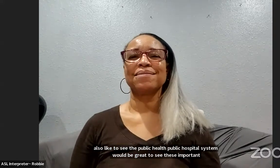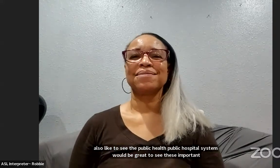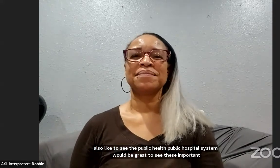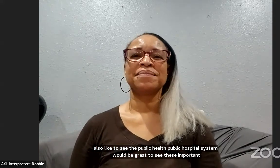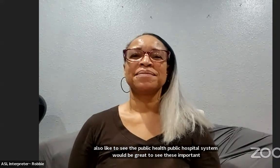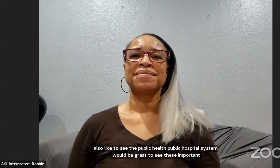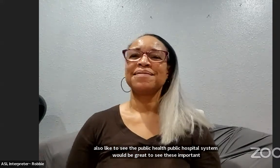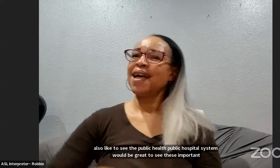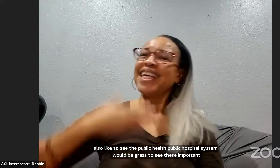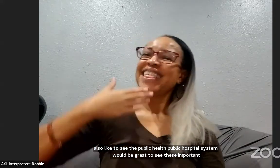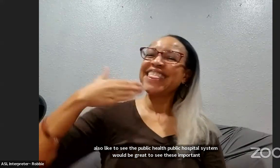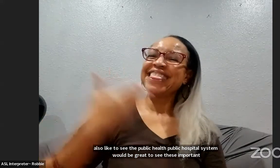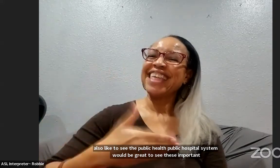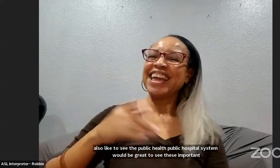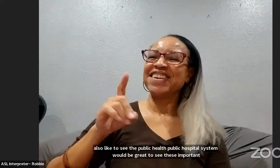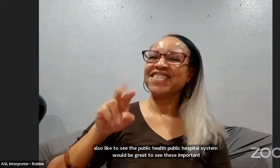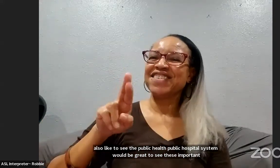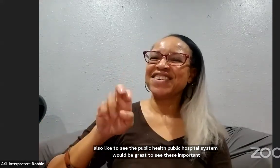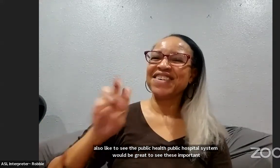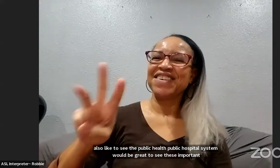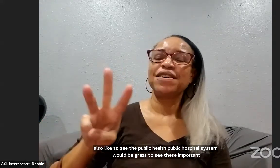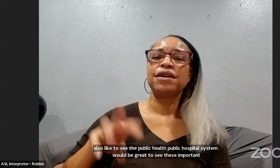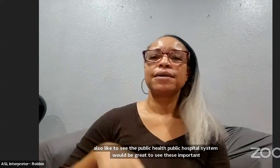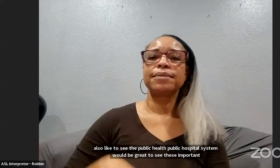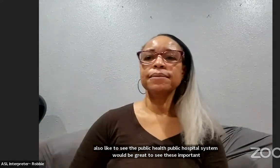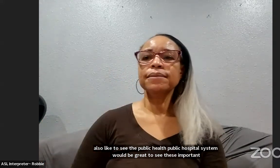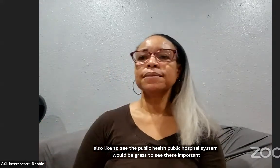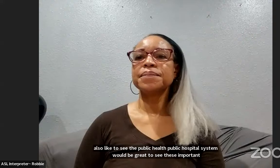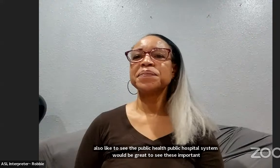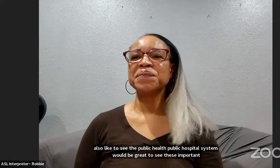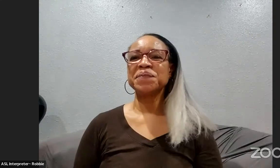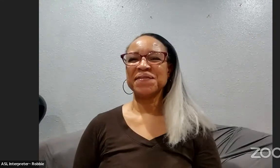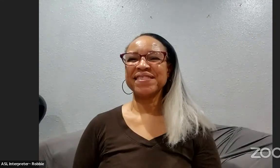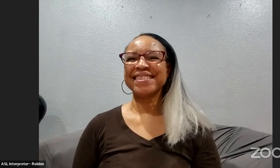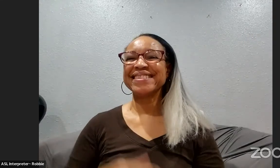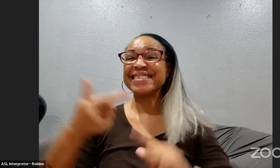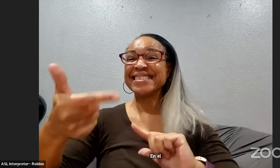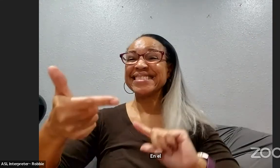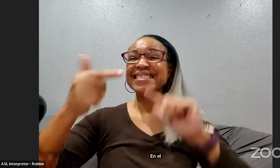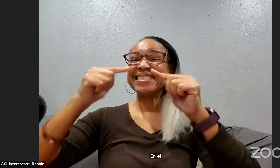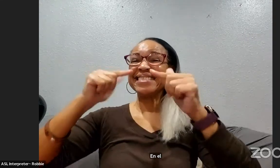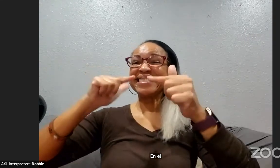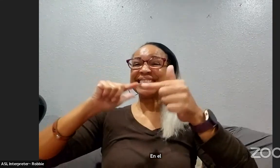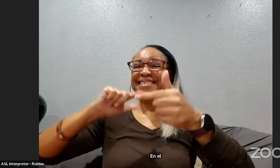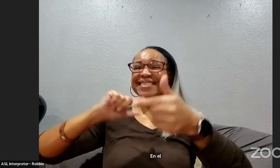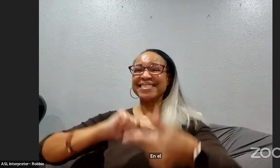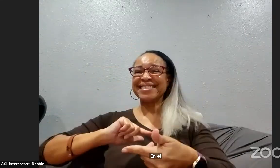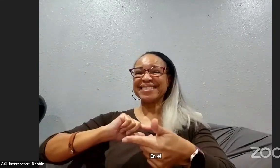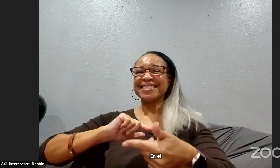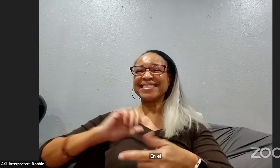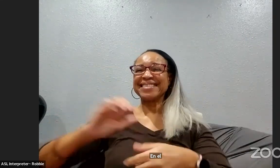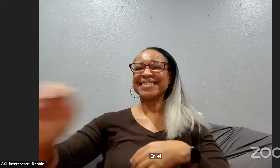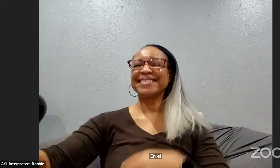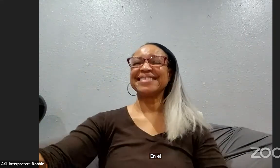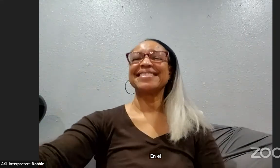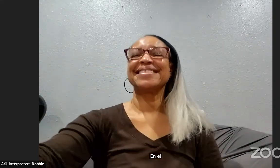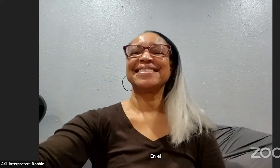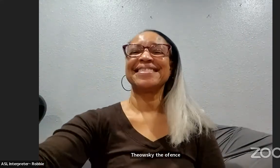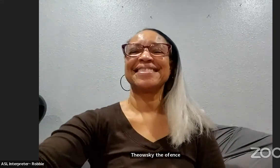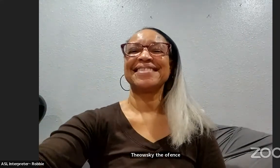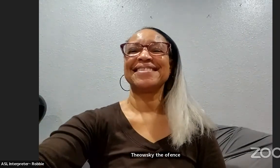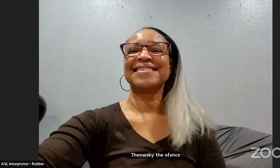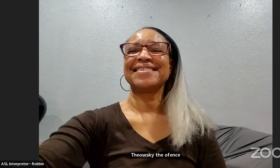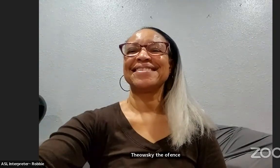Thank you, Drew. And let me know if I missed anything. No, it's great, Drew. Thanks. All right,